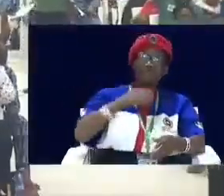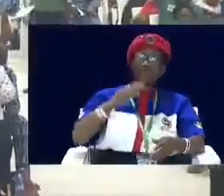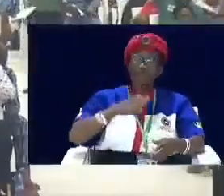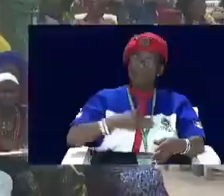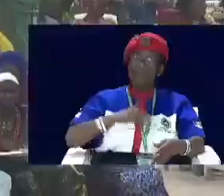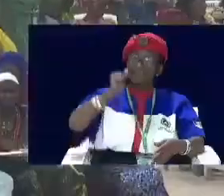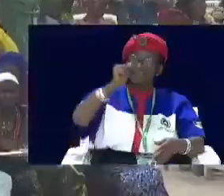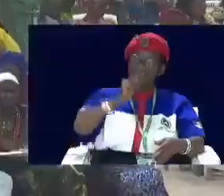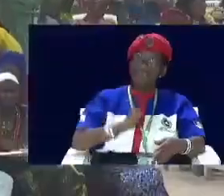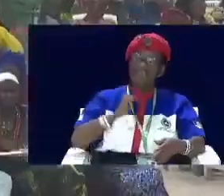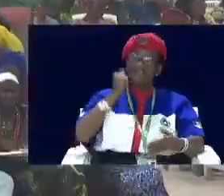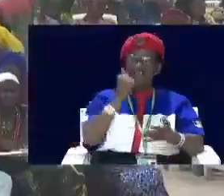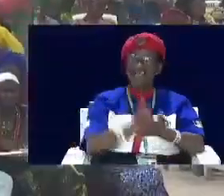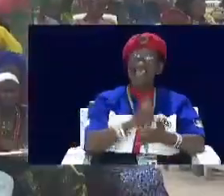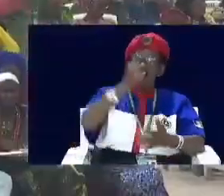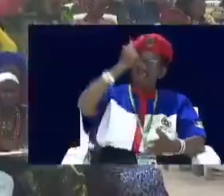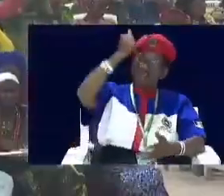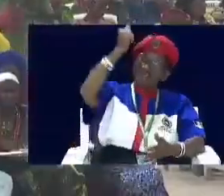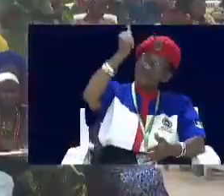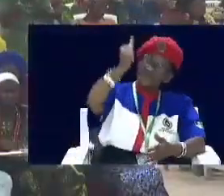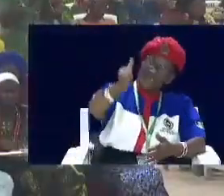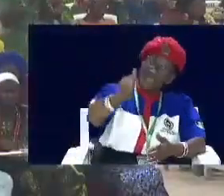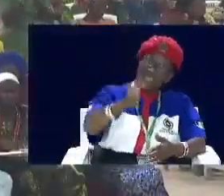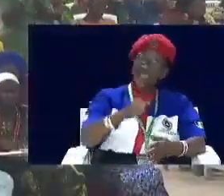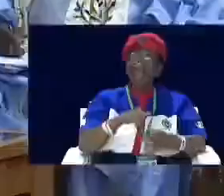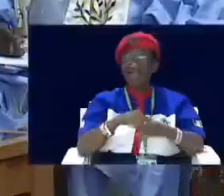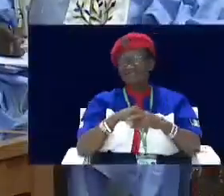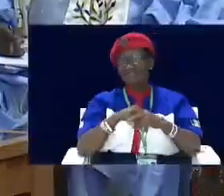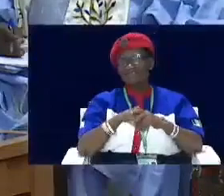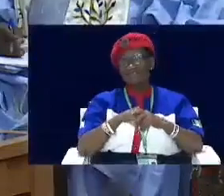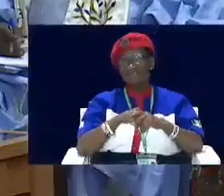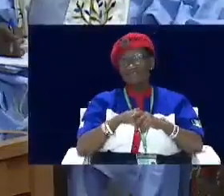Emi funra mi ni ma ran lowo.